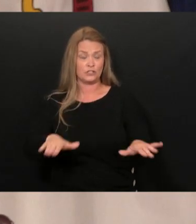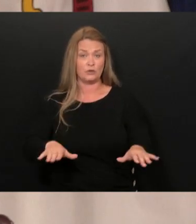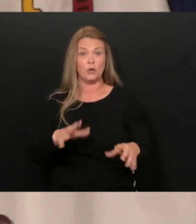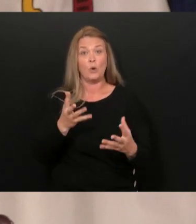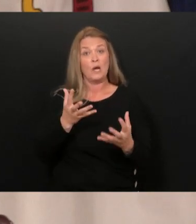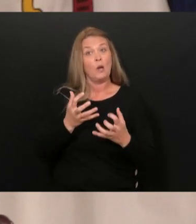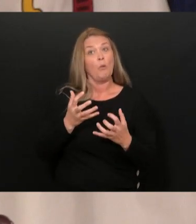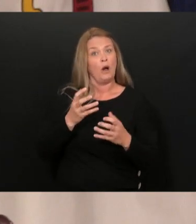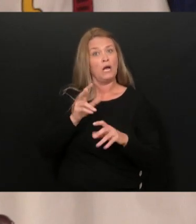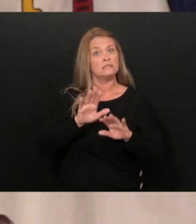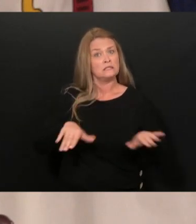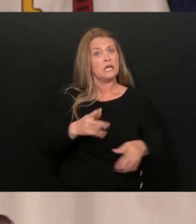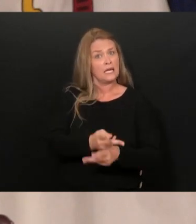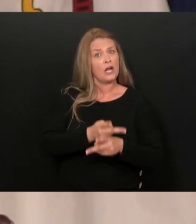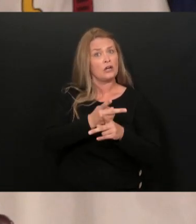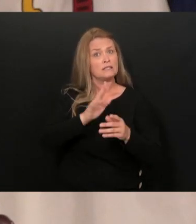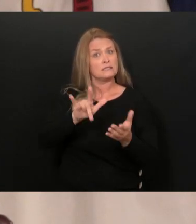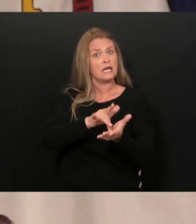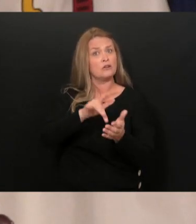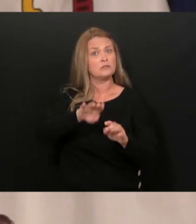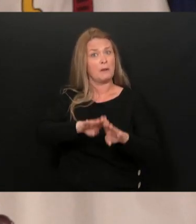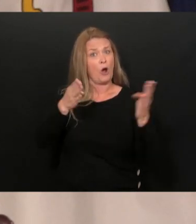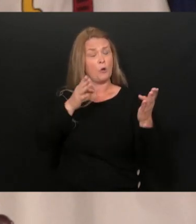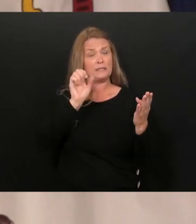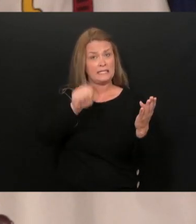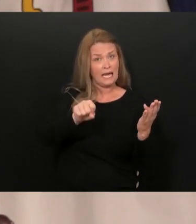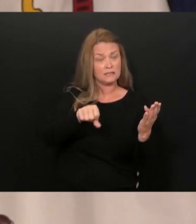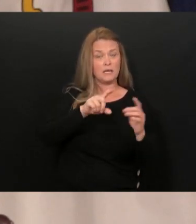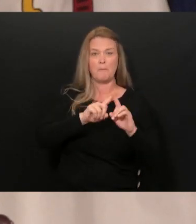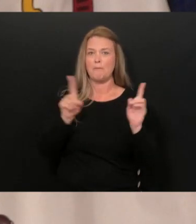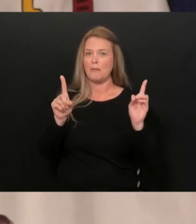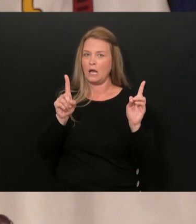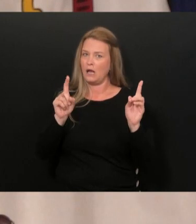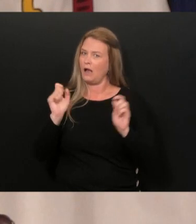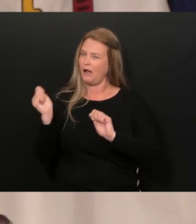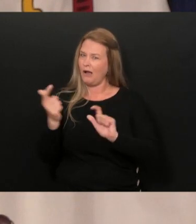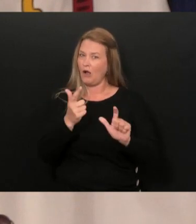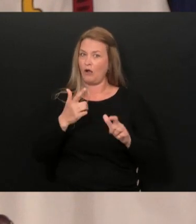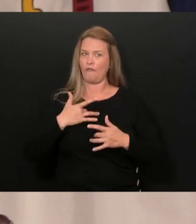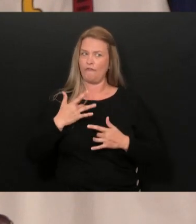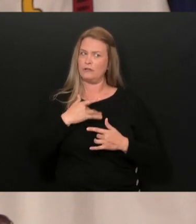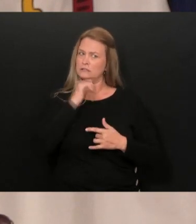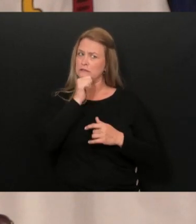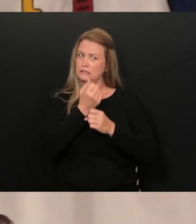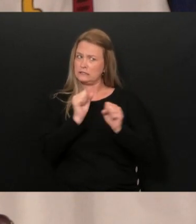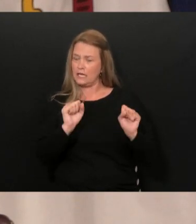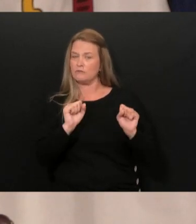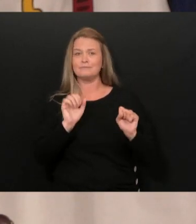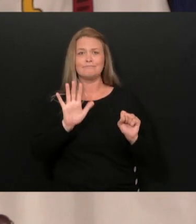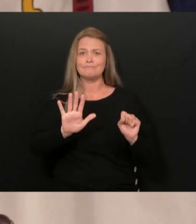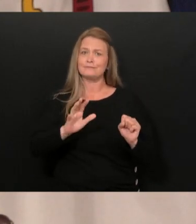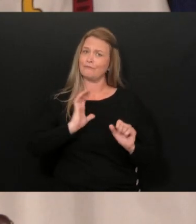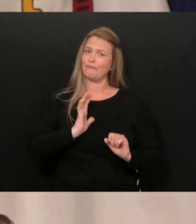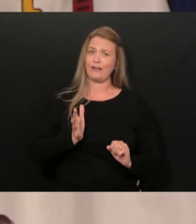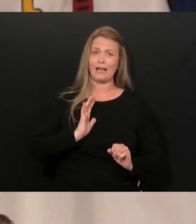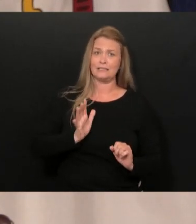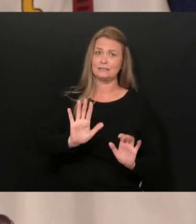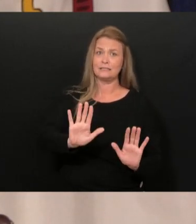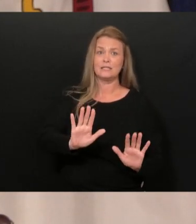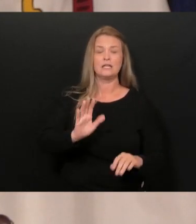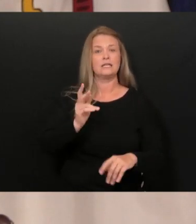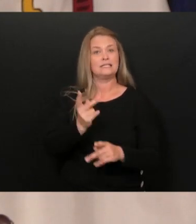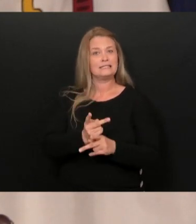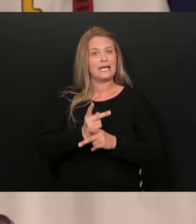centers to be open. There's no question. But we want everyone to be as cautious as they can possibly be, and we don't need